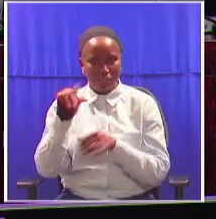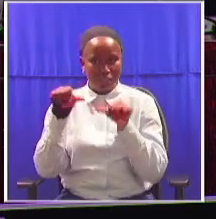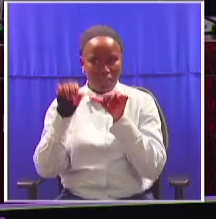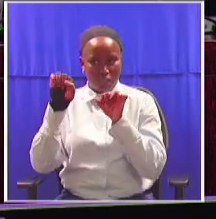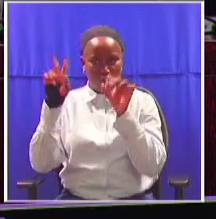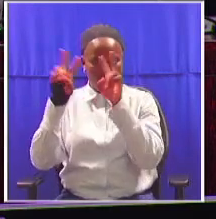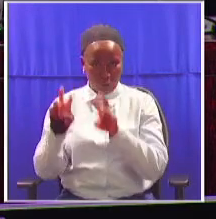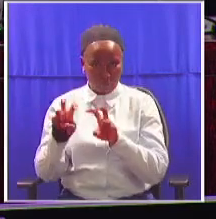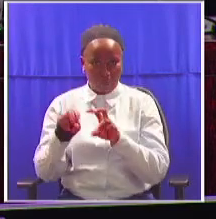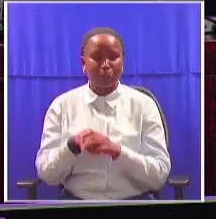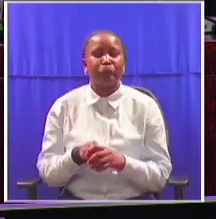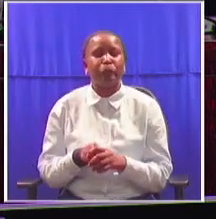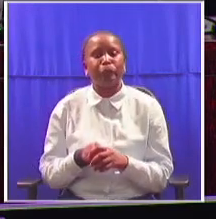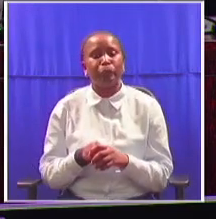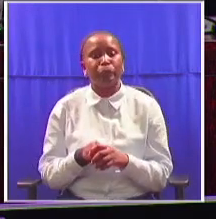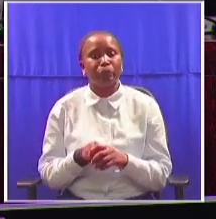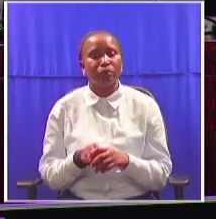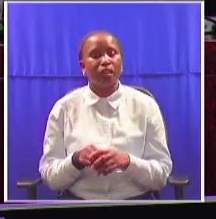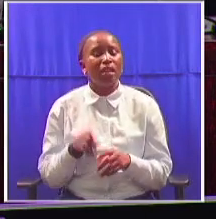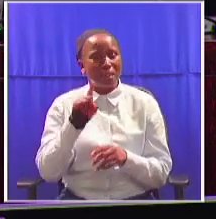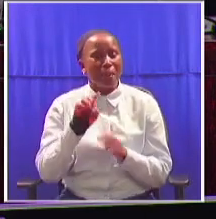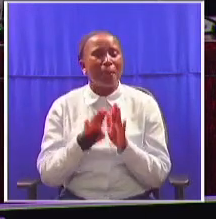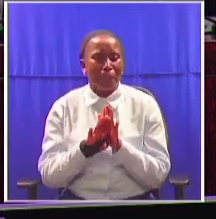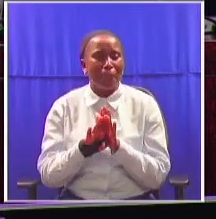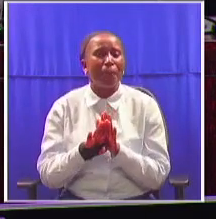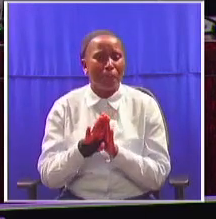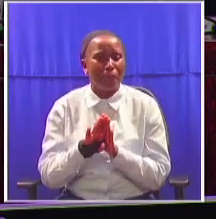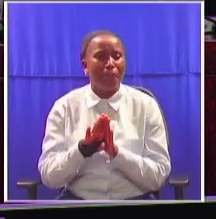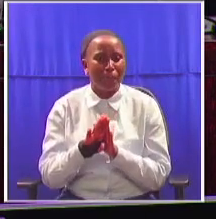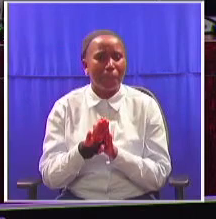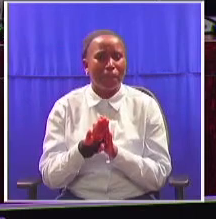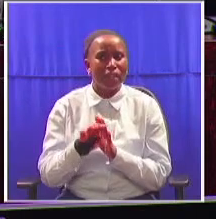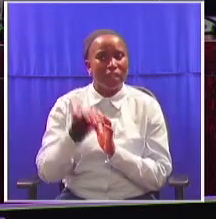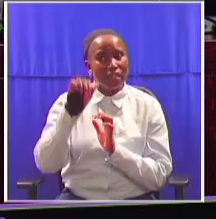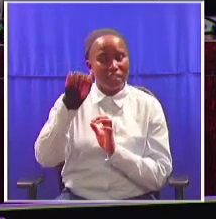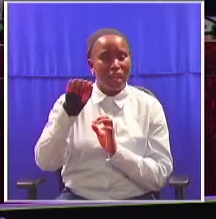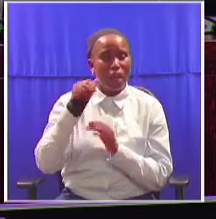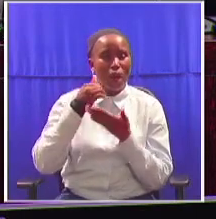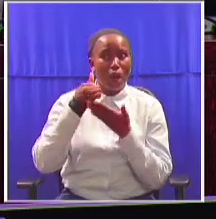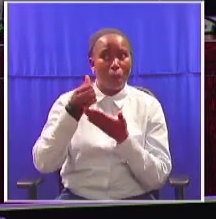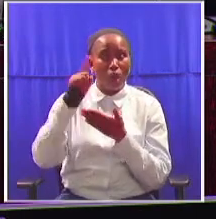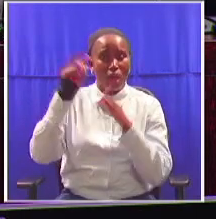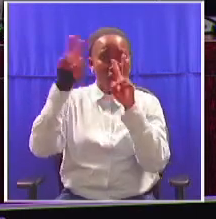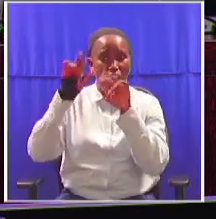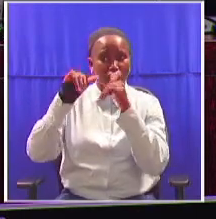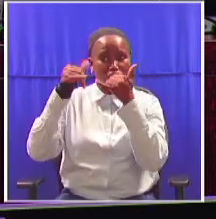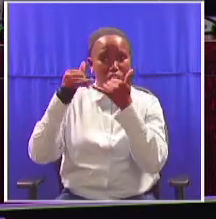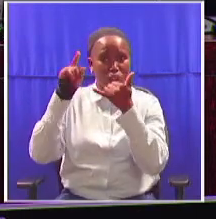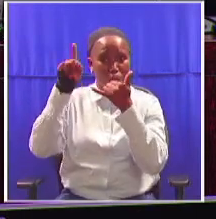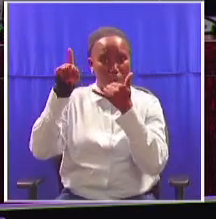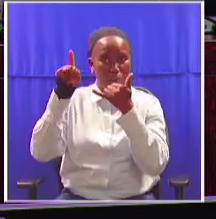are driving progress on the unbundling of Eskom into separate entities for generation,